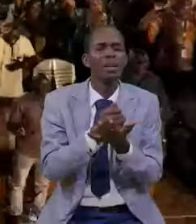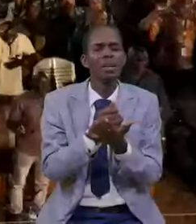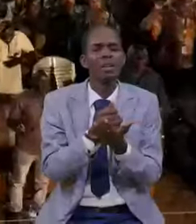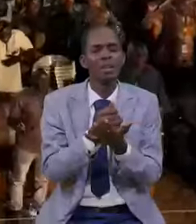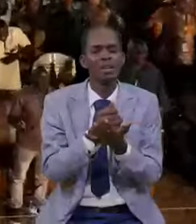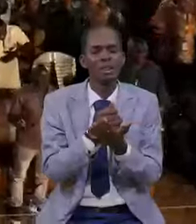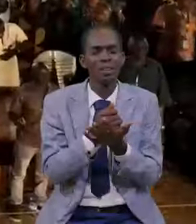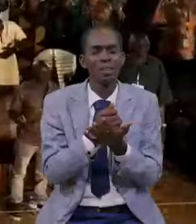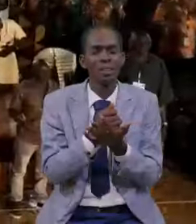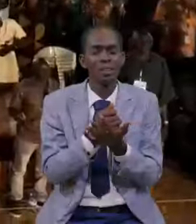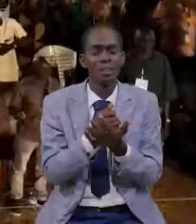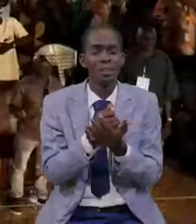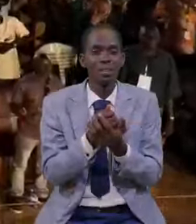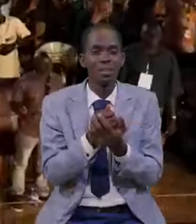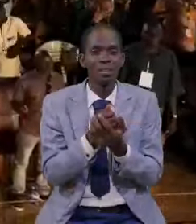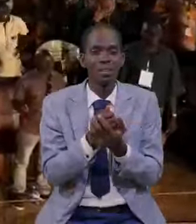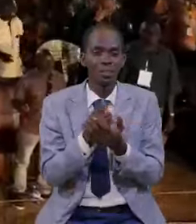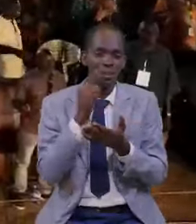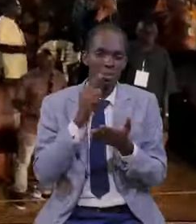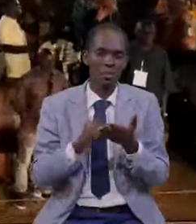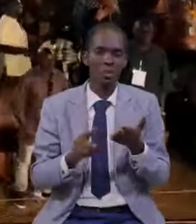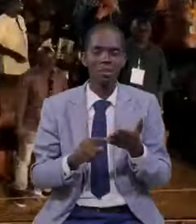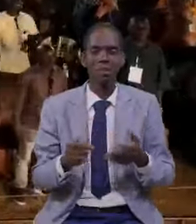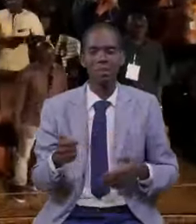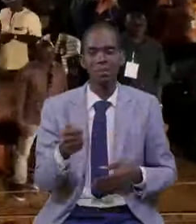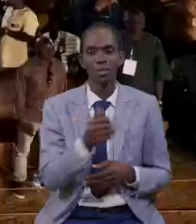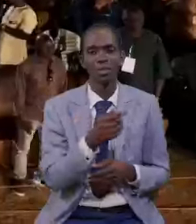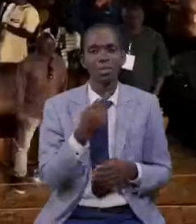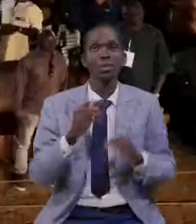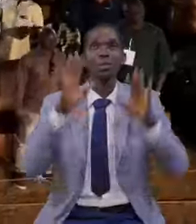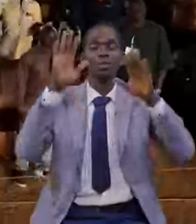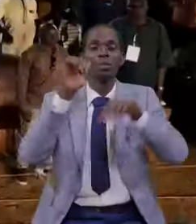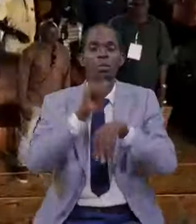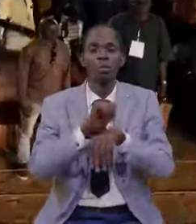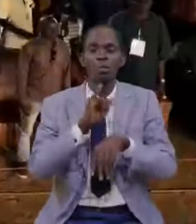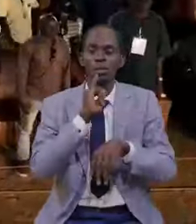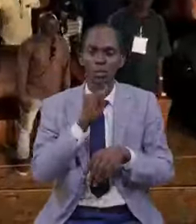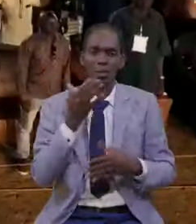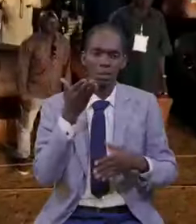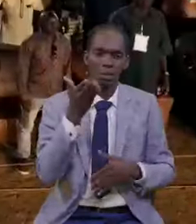Check up yourself. The miracle is right there.